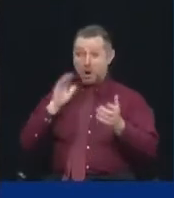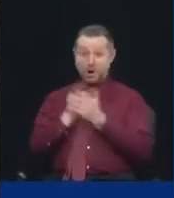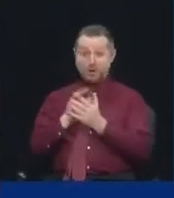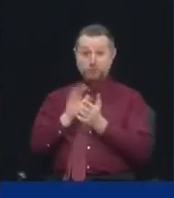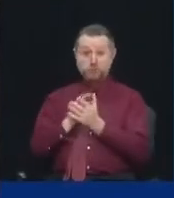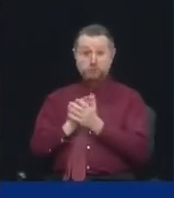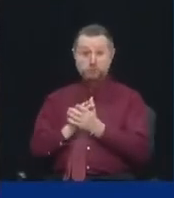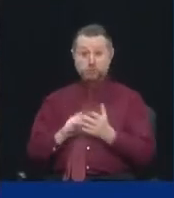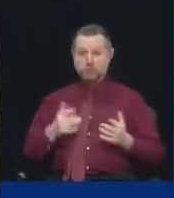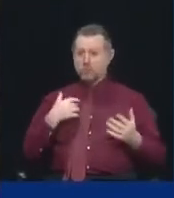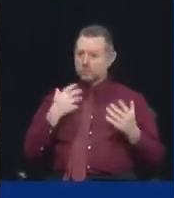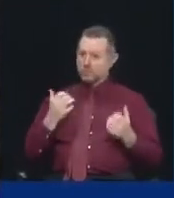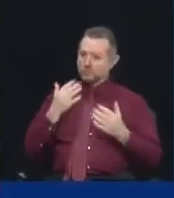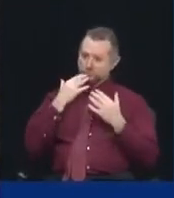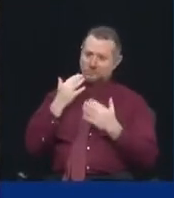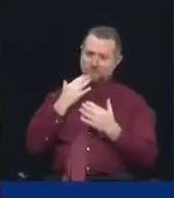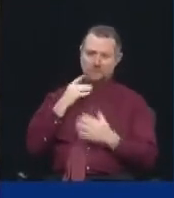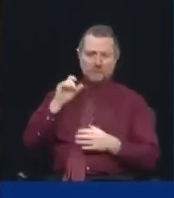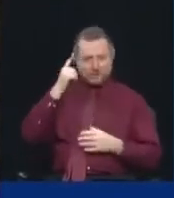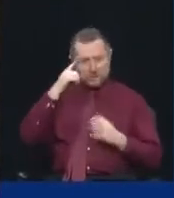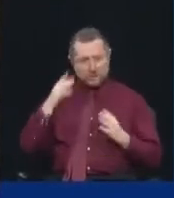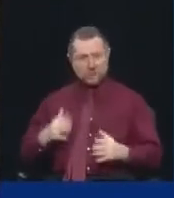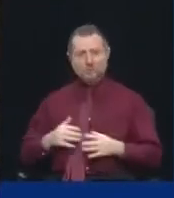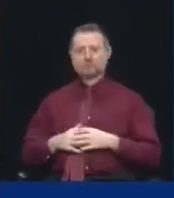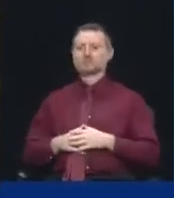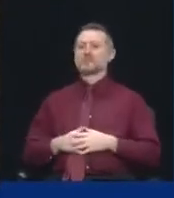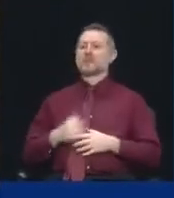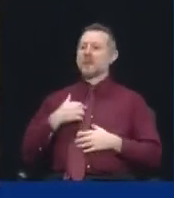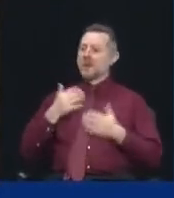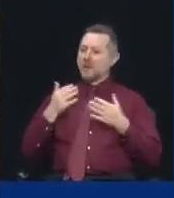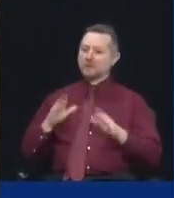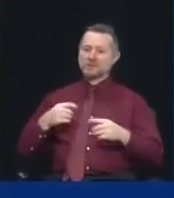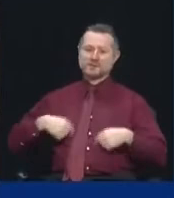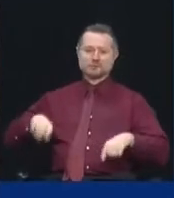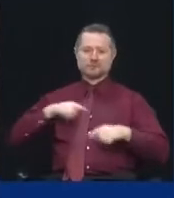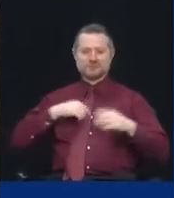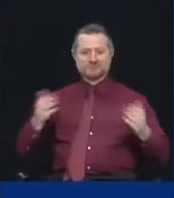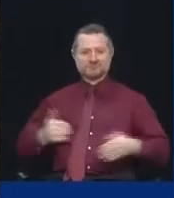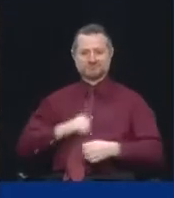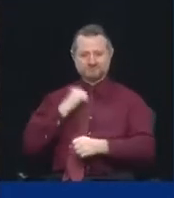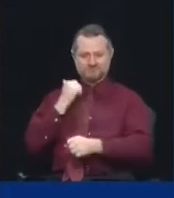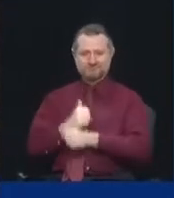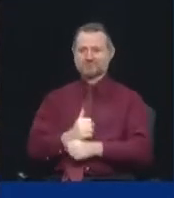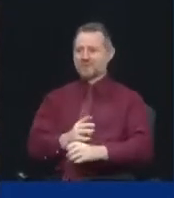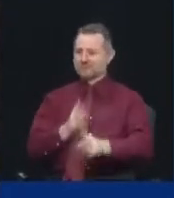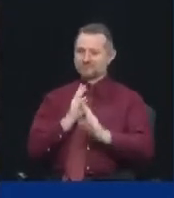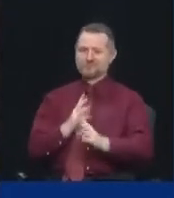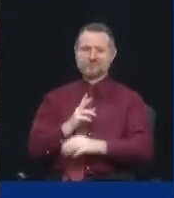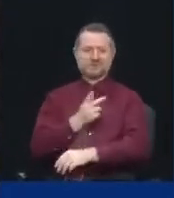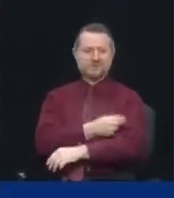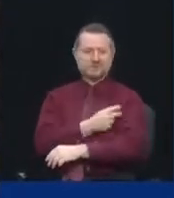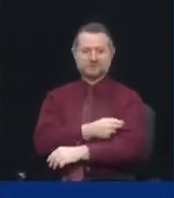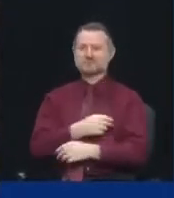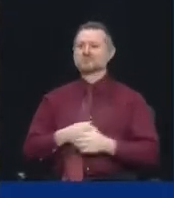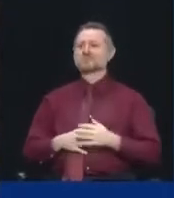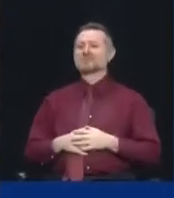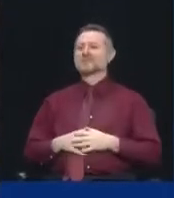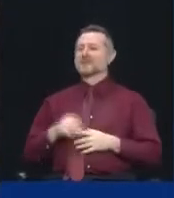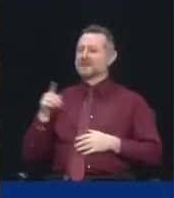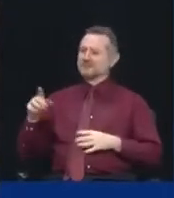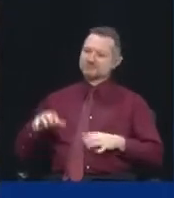to commend the governor for allowing this vaccination site and really for taking the